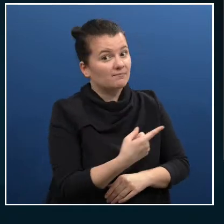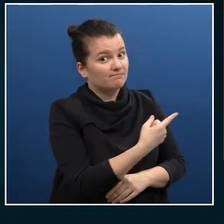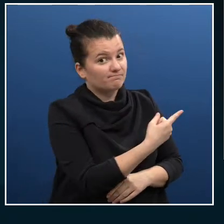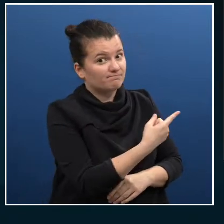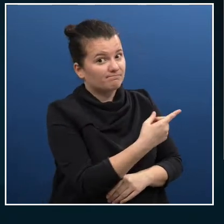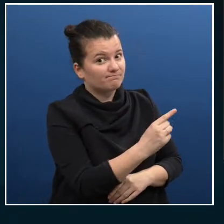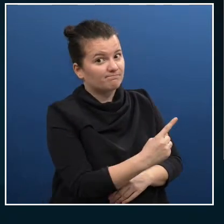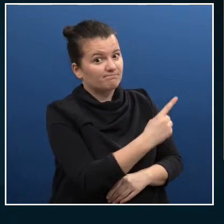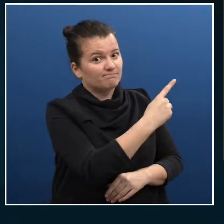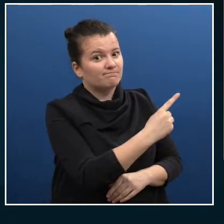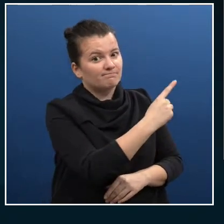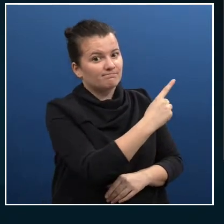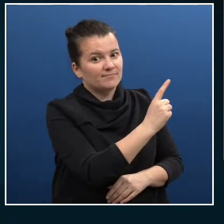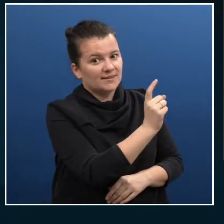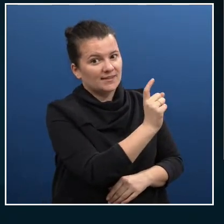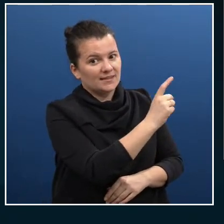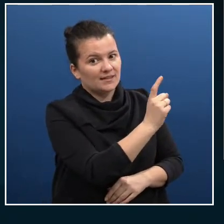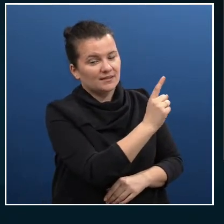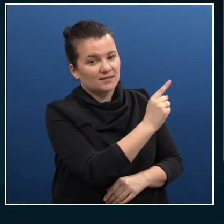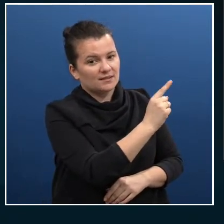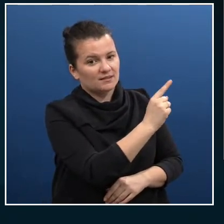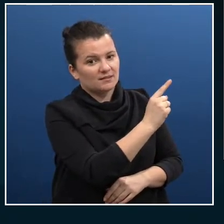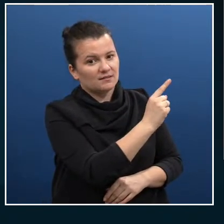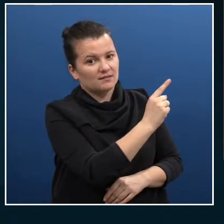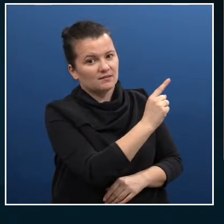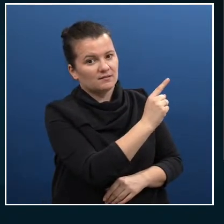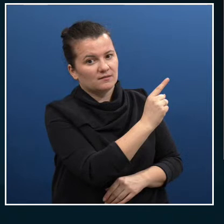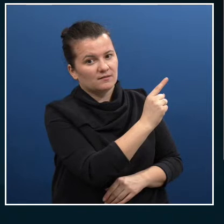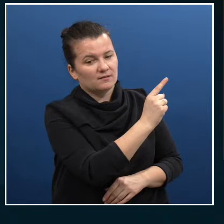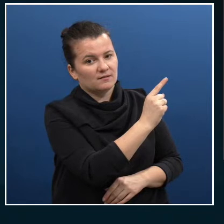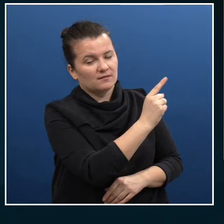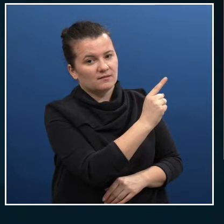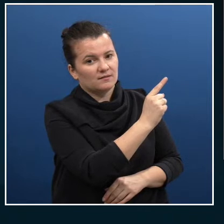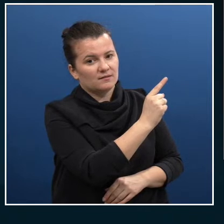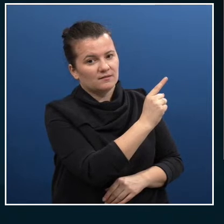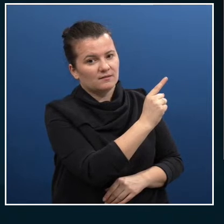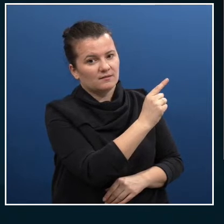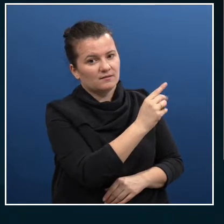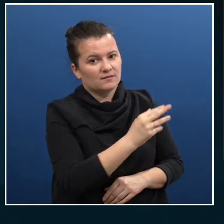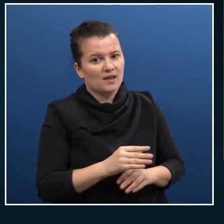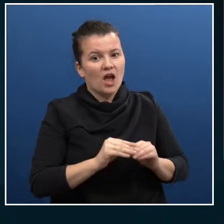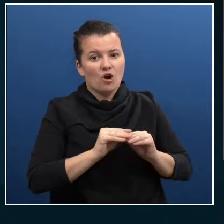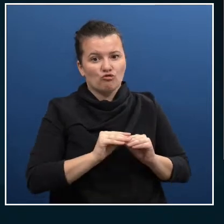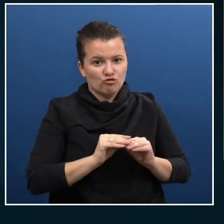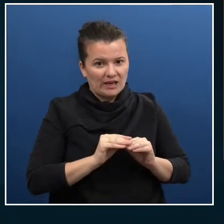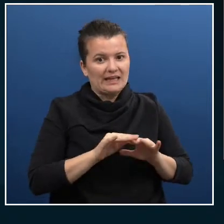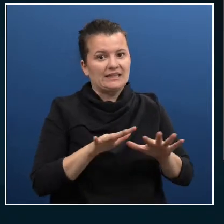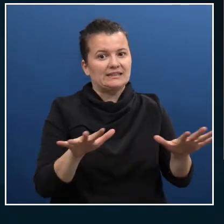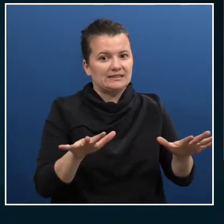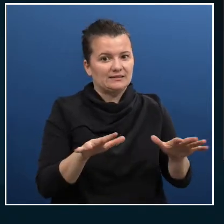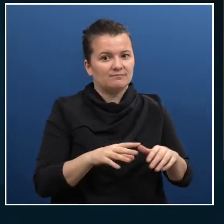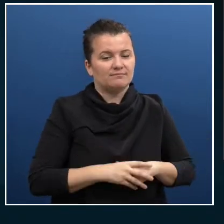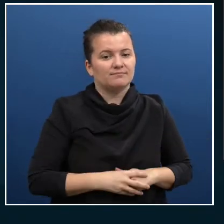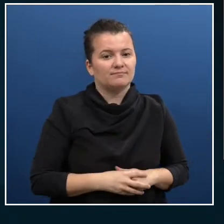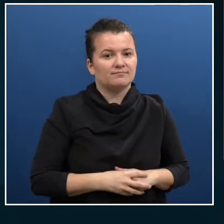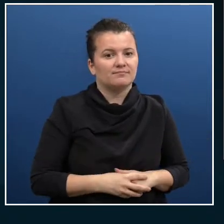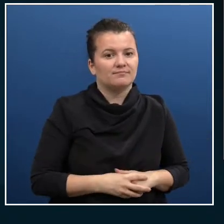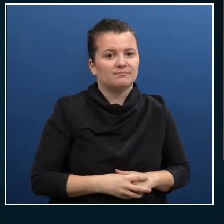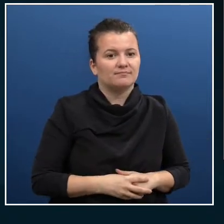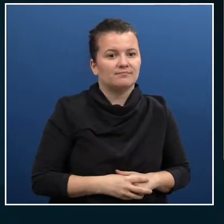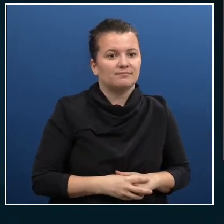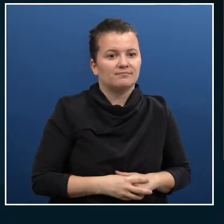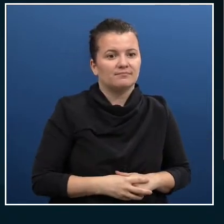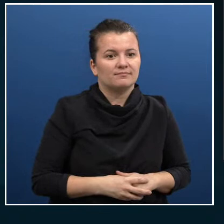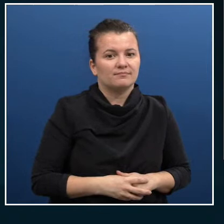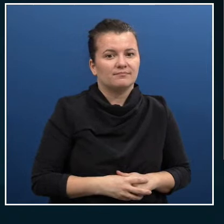to do a build and a release, and I will go now to my spreadsheet,